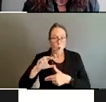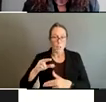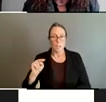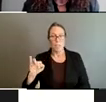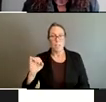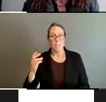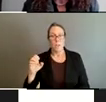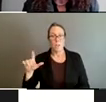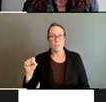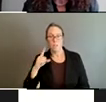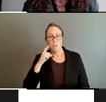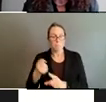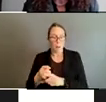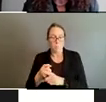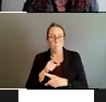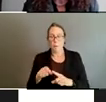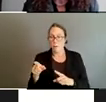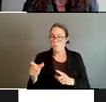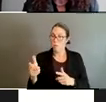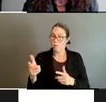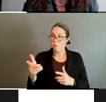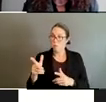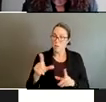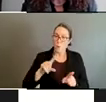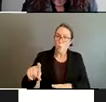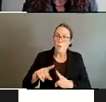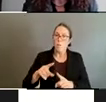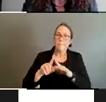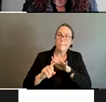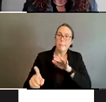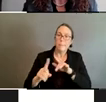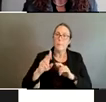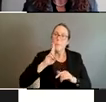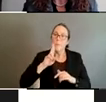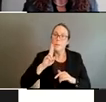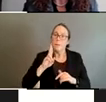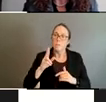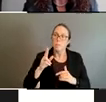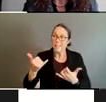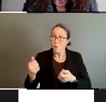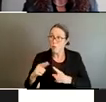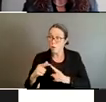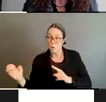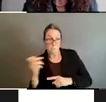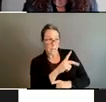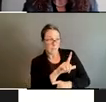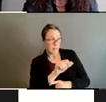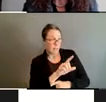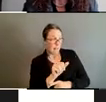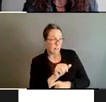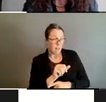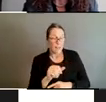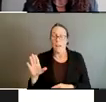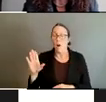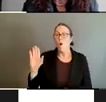but they went to Houston and she's trying to get back. And because her daughter had nursing assistance in